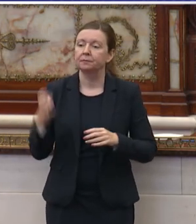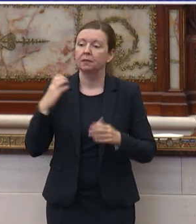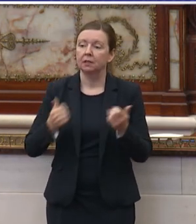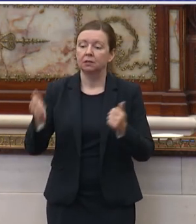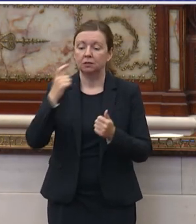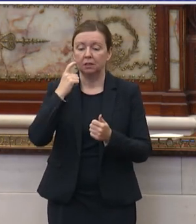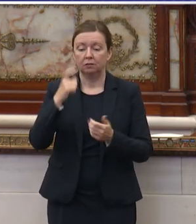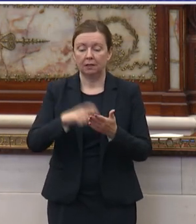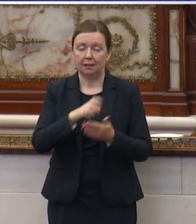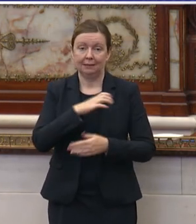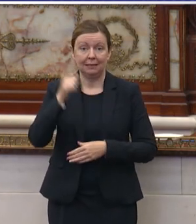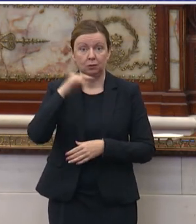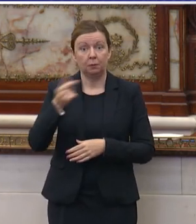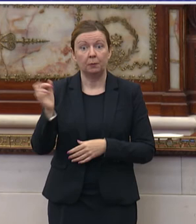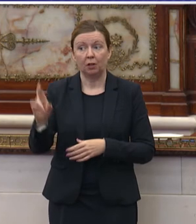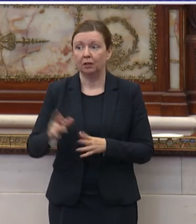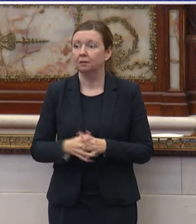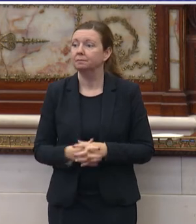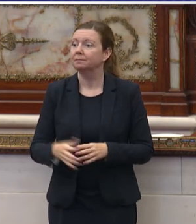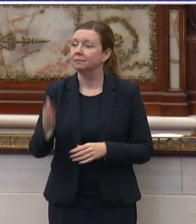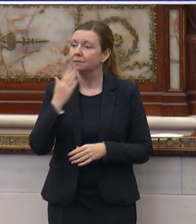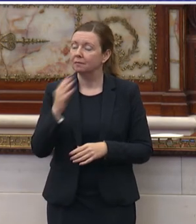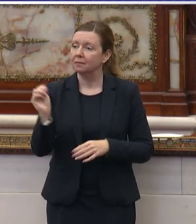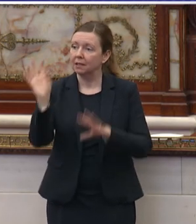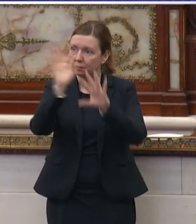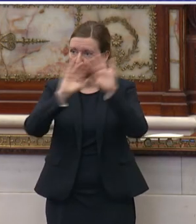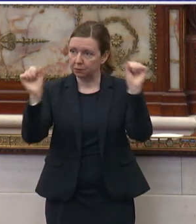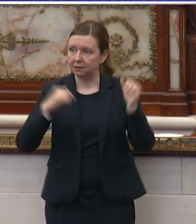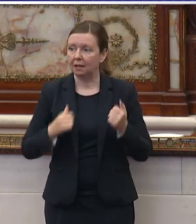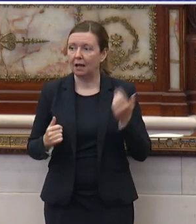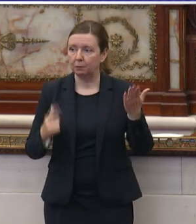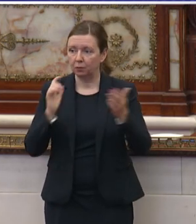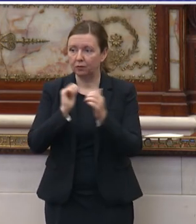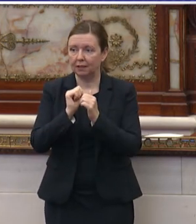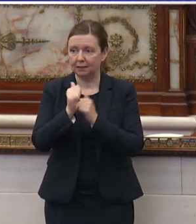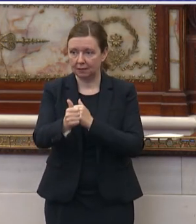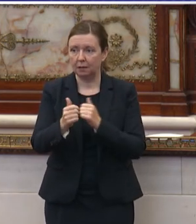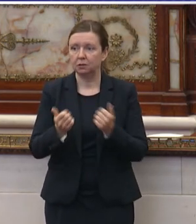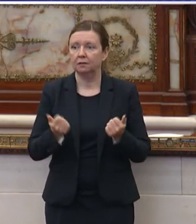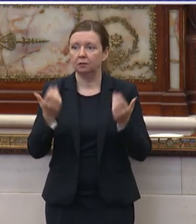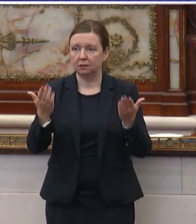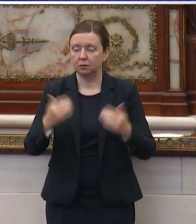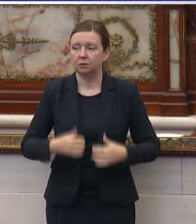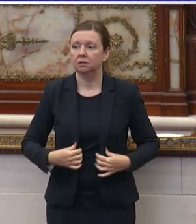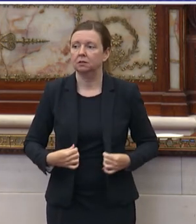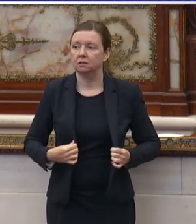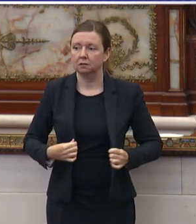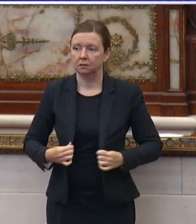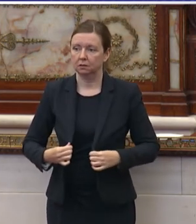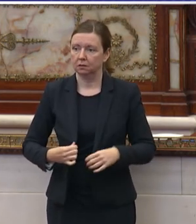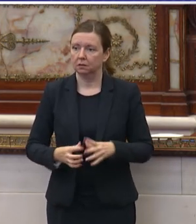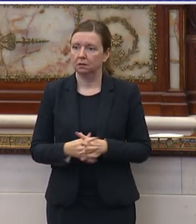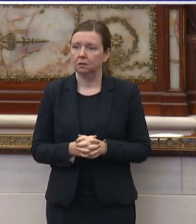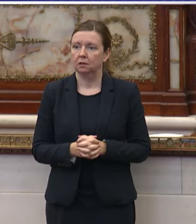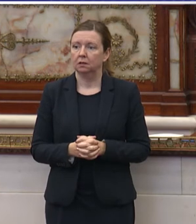recognizes Councilwoman Parker. Thank you, Mr. President. I move for the adoption of the resolution.